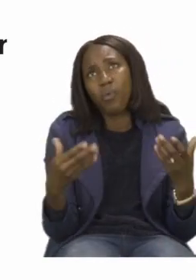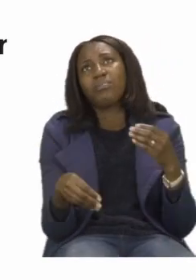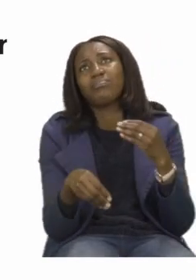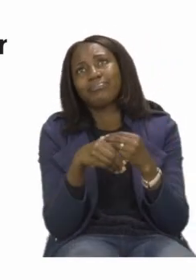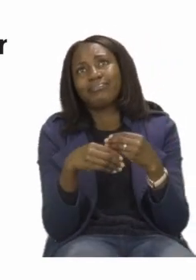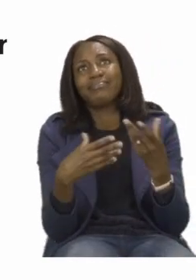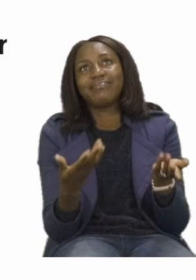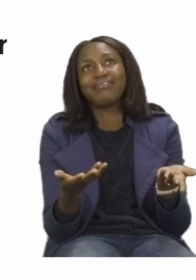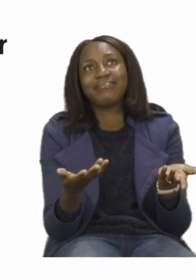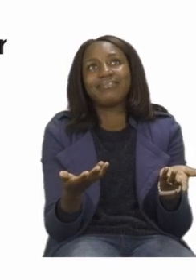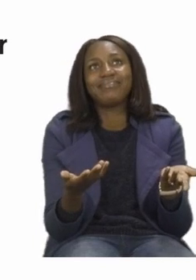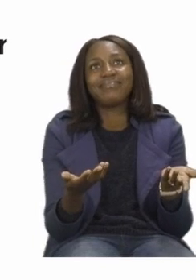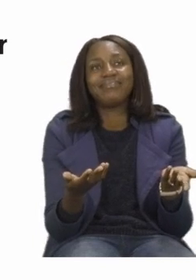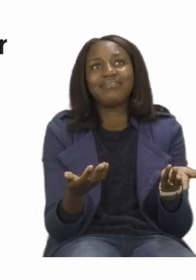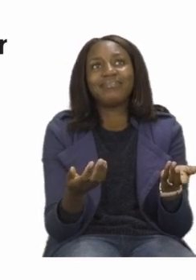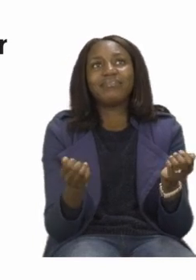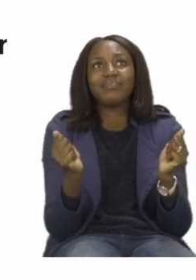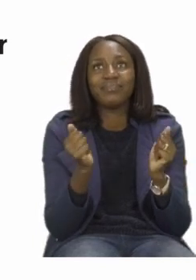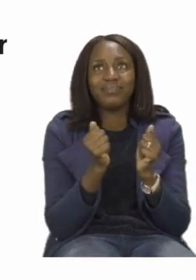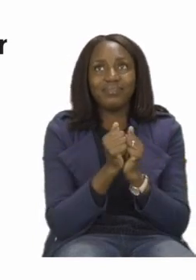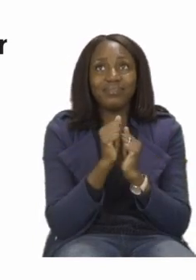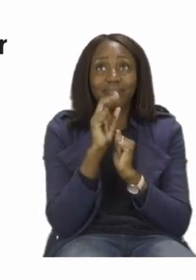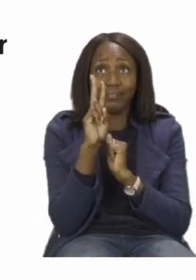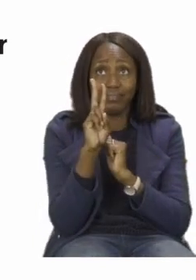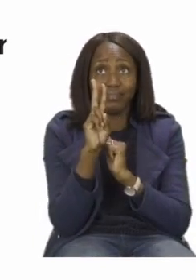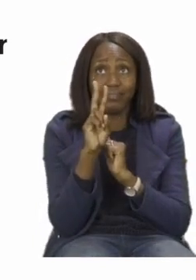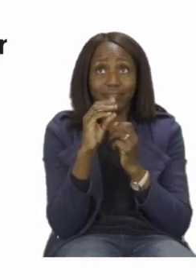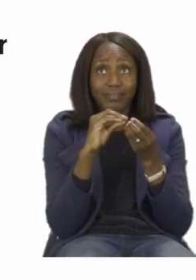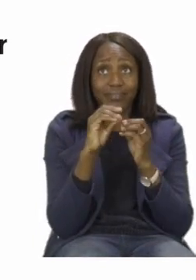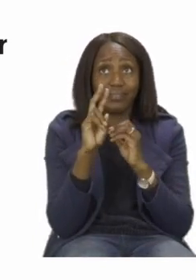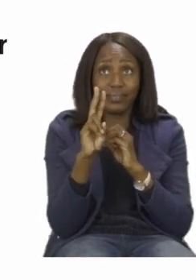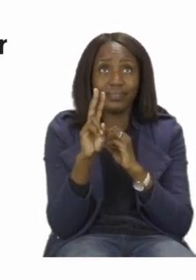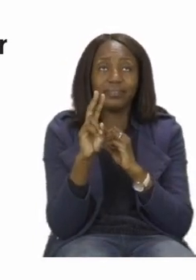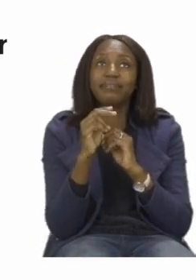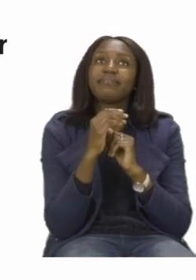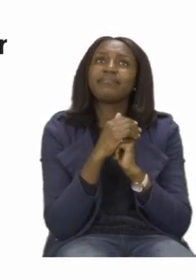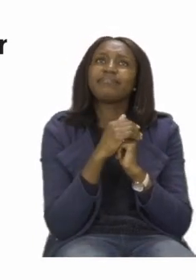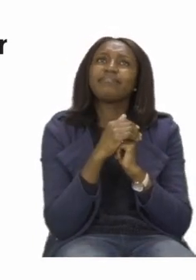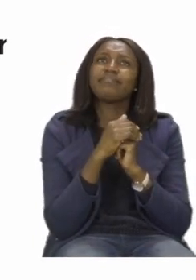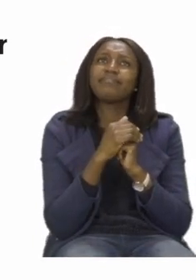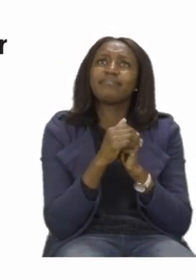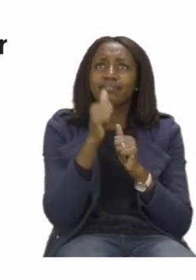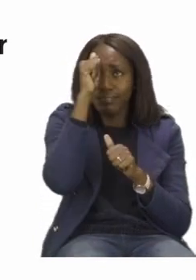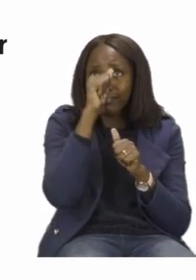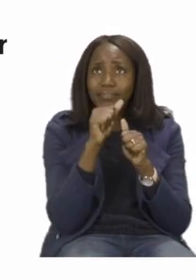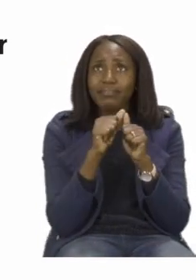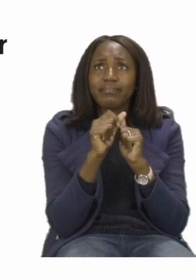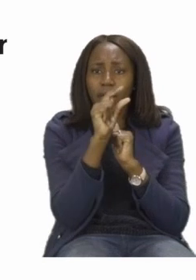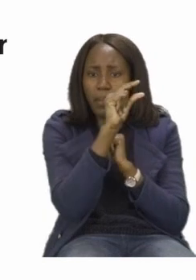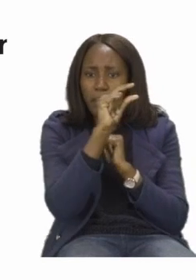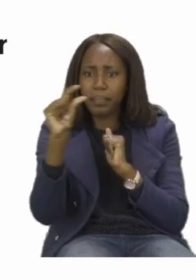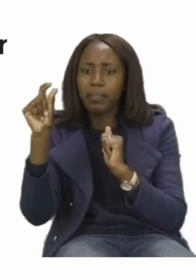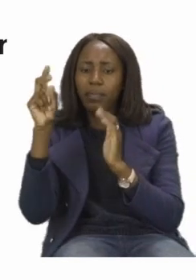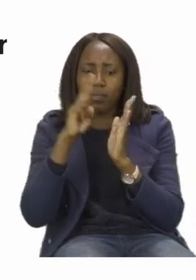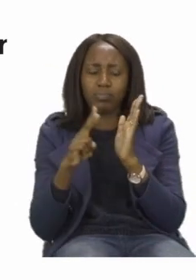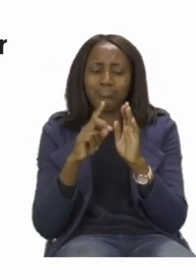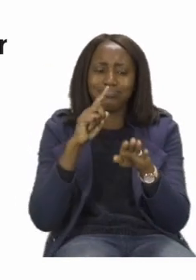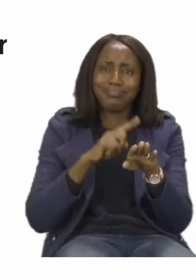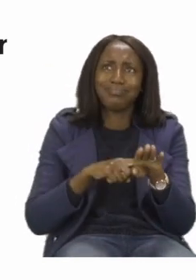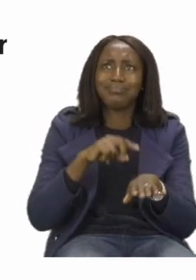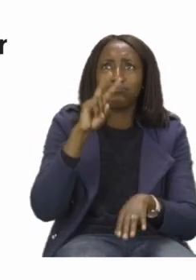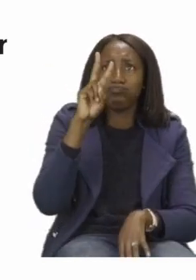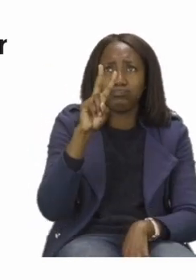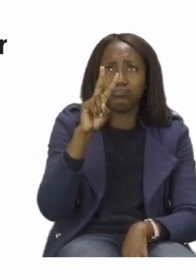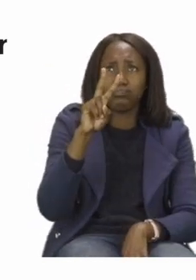do number 2 together. Remember, it's very important for you to read it 2 times before you